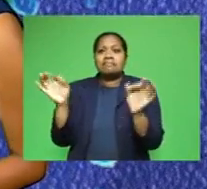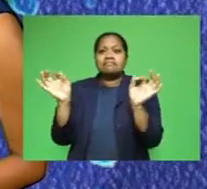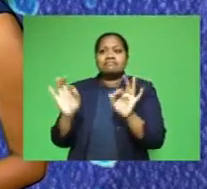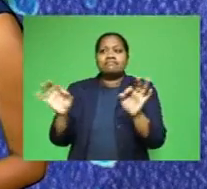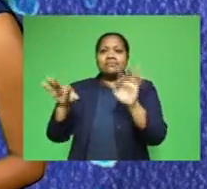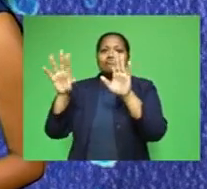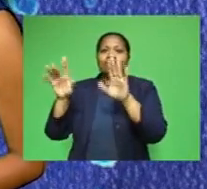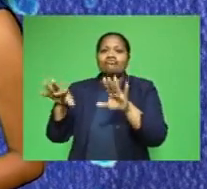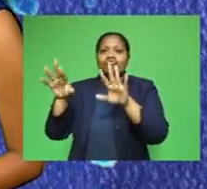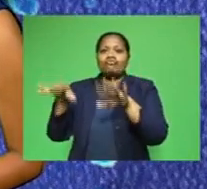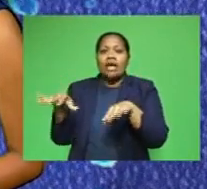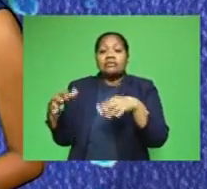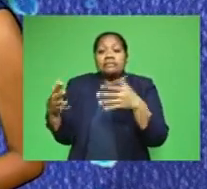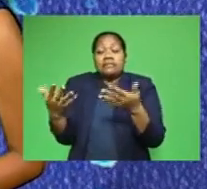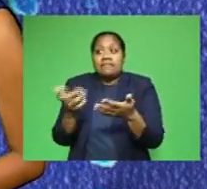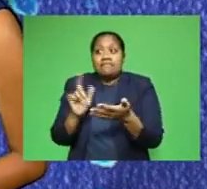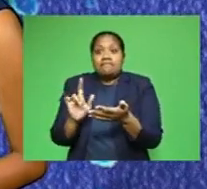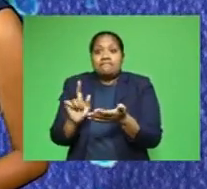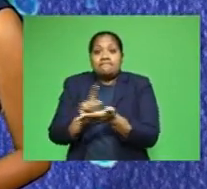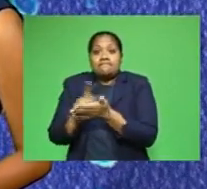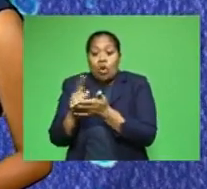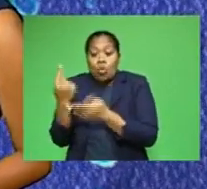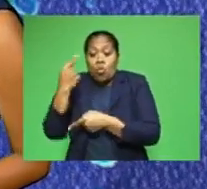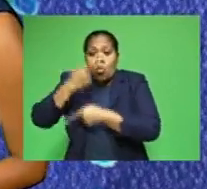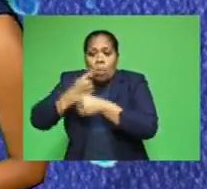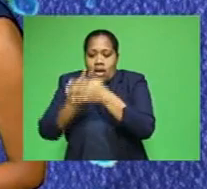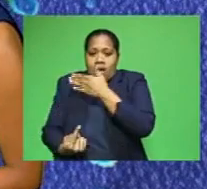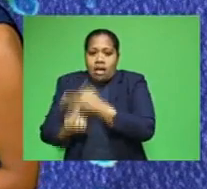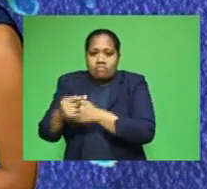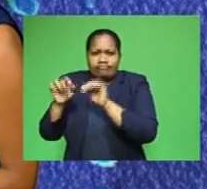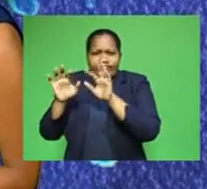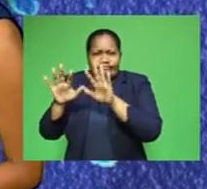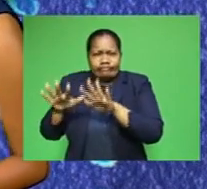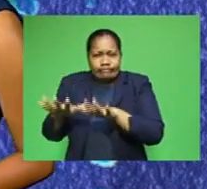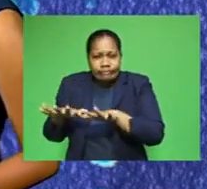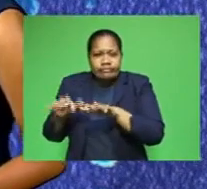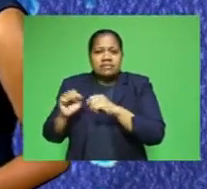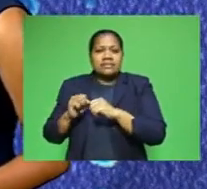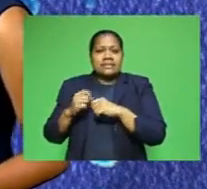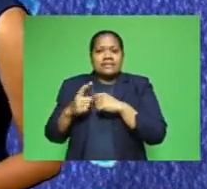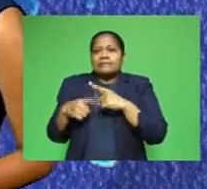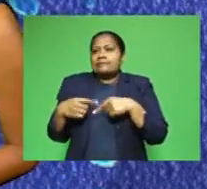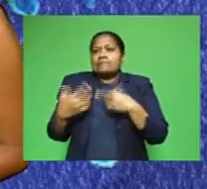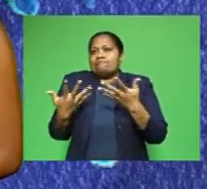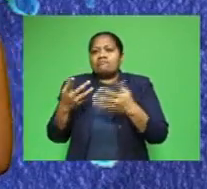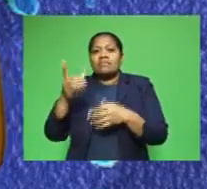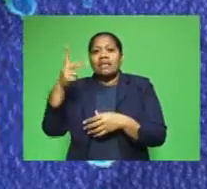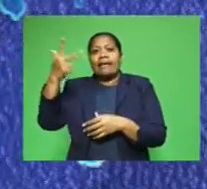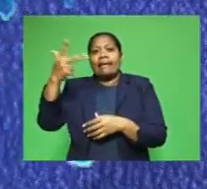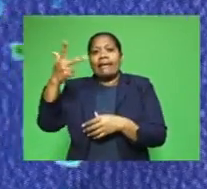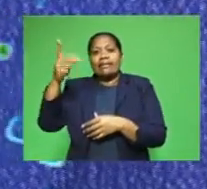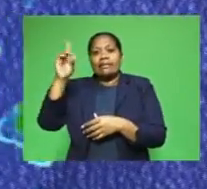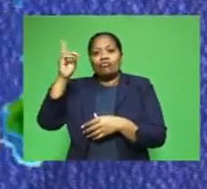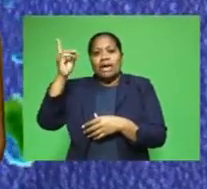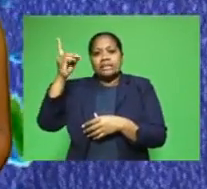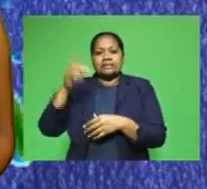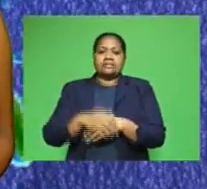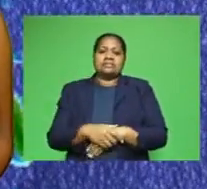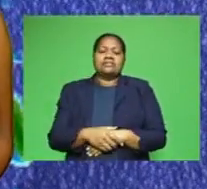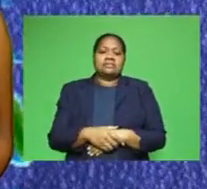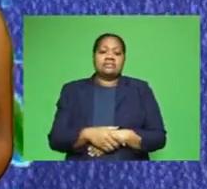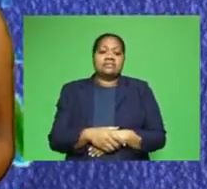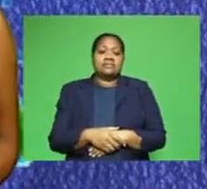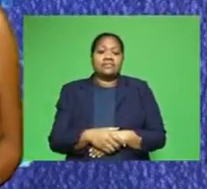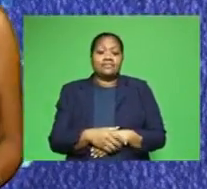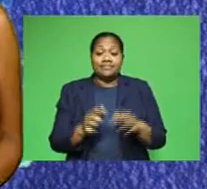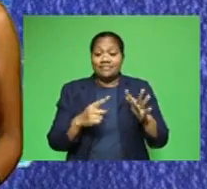that will change by later tonight, and plus the night will get pretty chilly around 18 degrees. Eastwards from